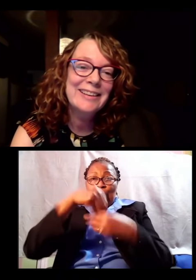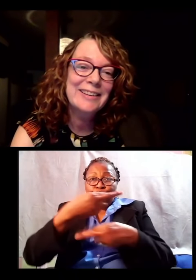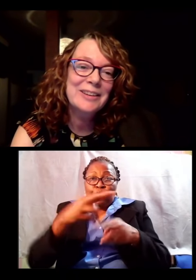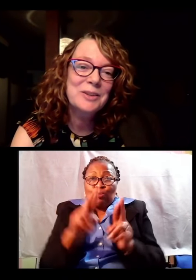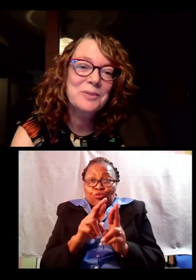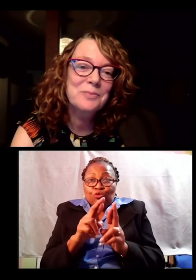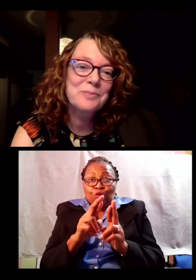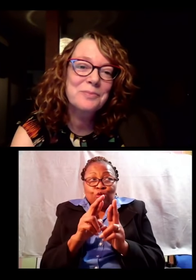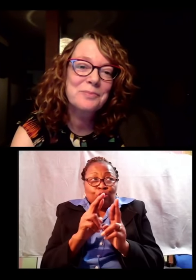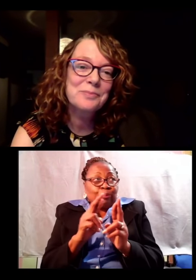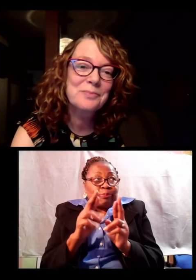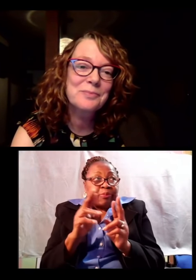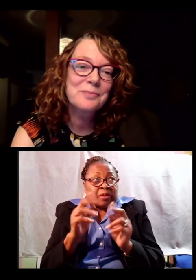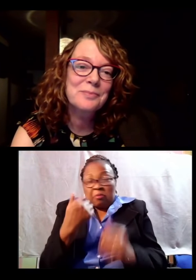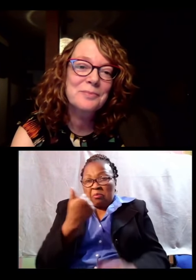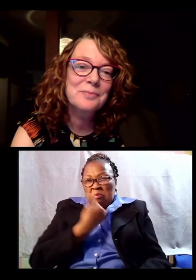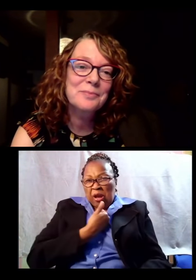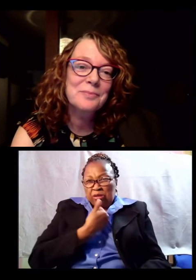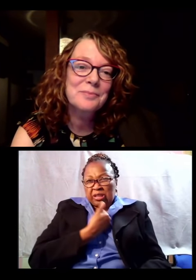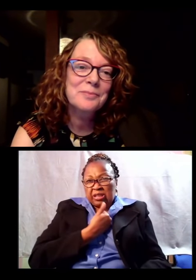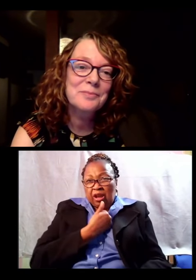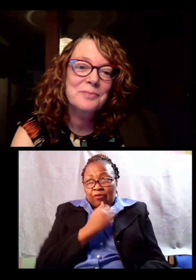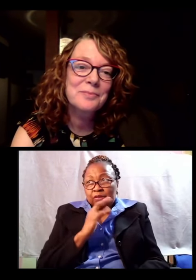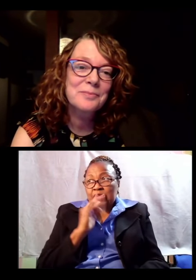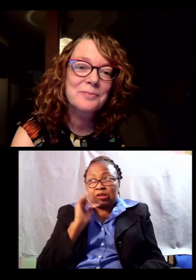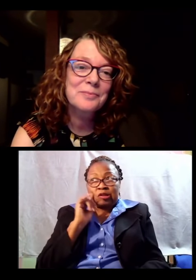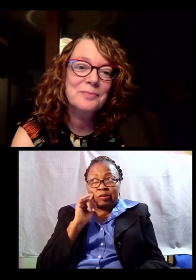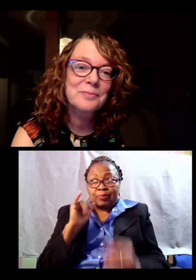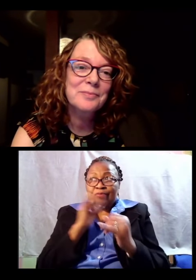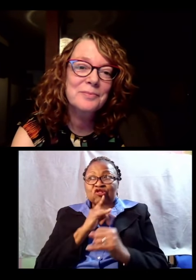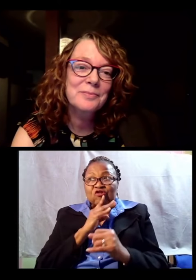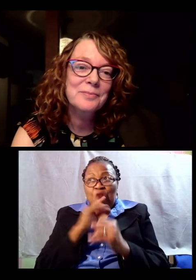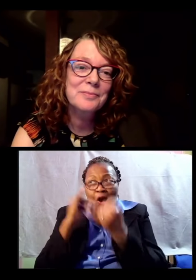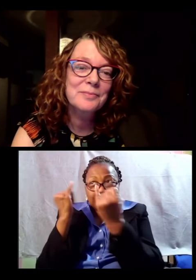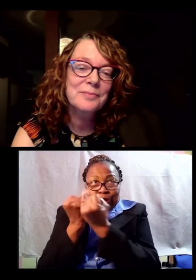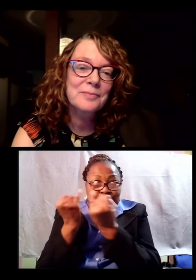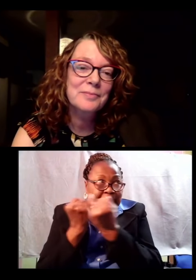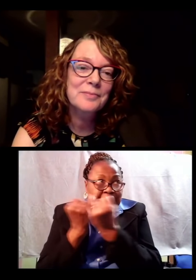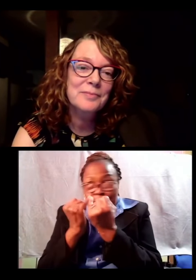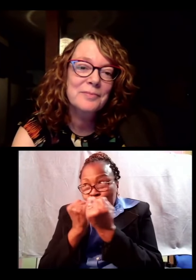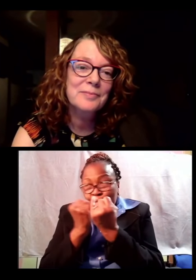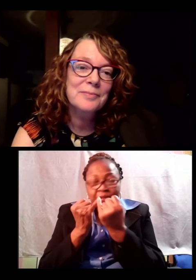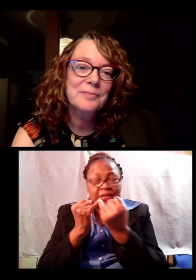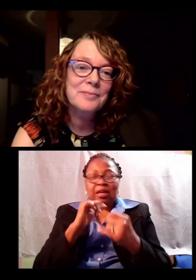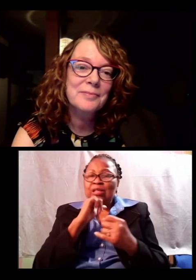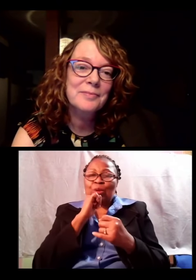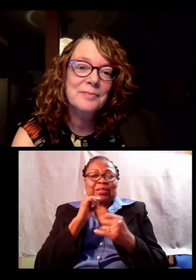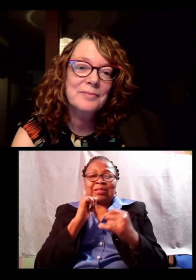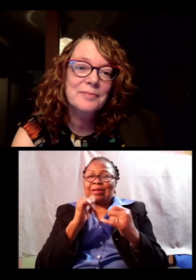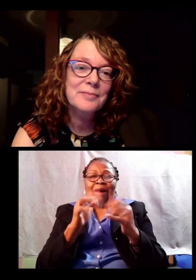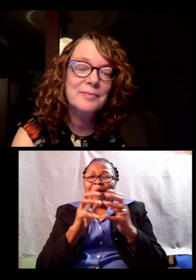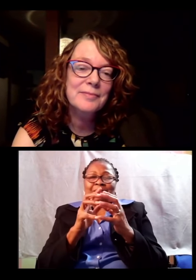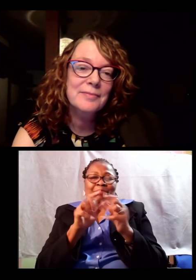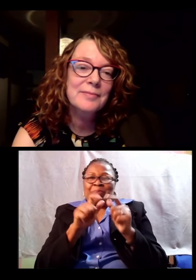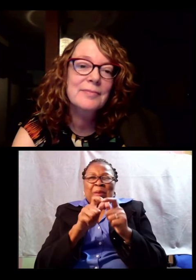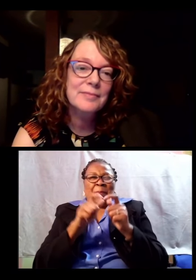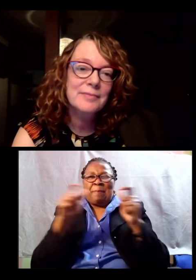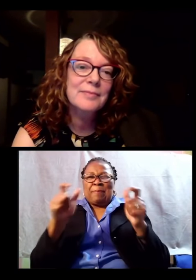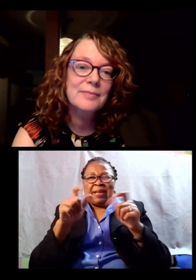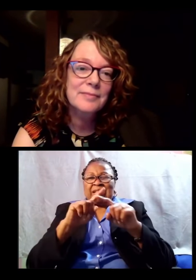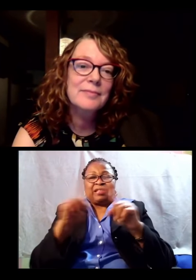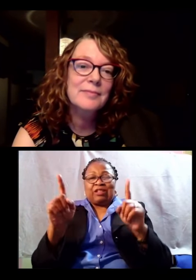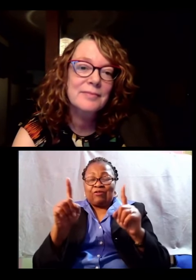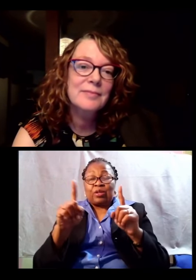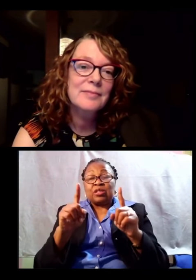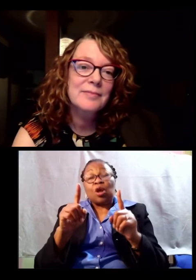So it's not a great difference in our practice. We can't go on book tours,